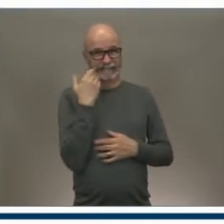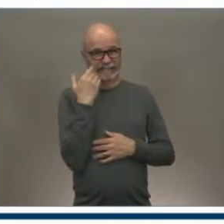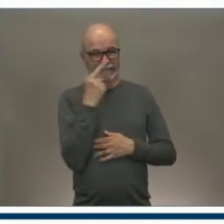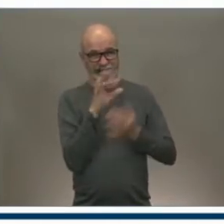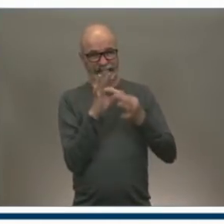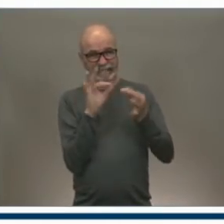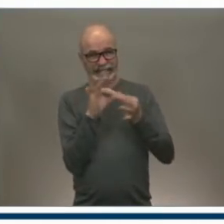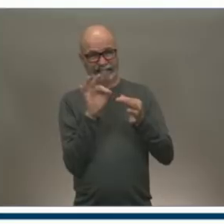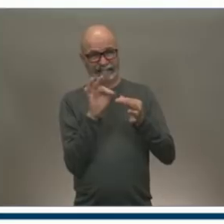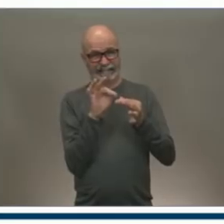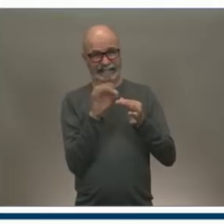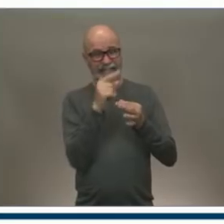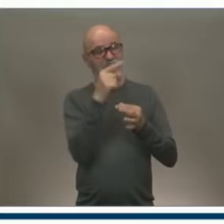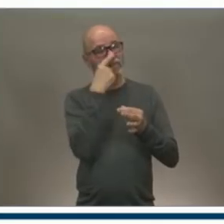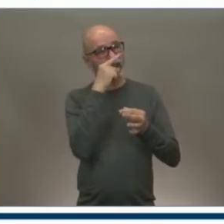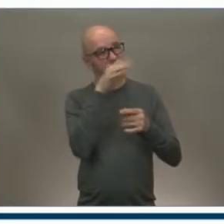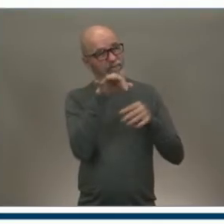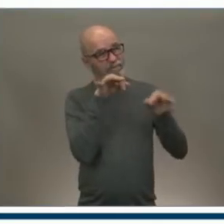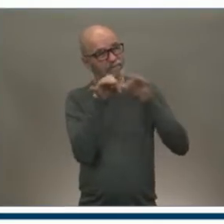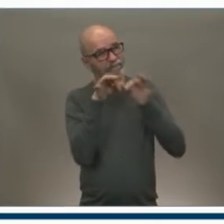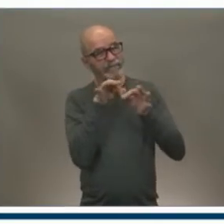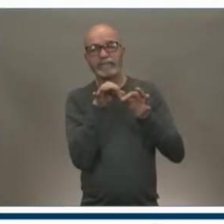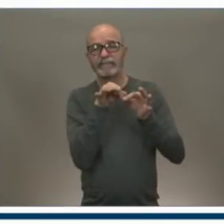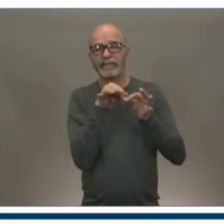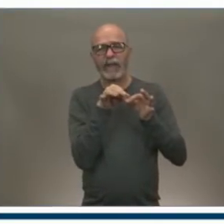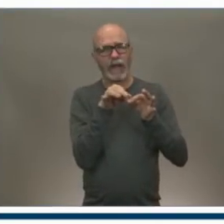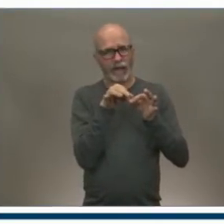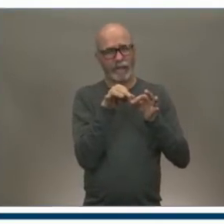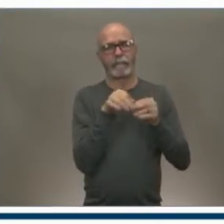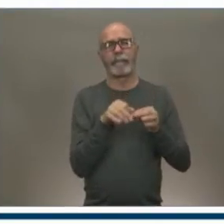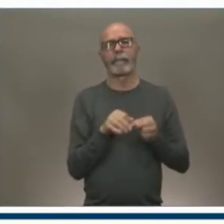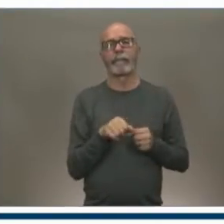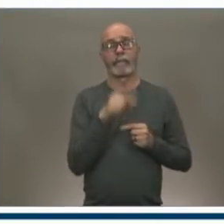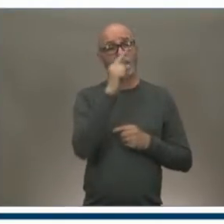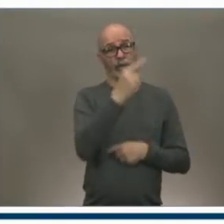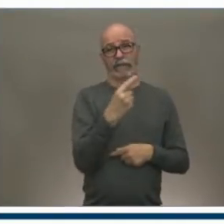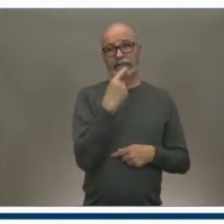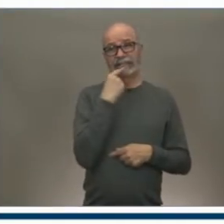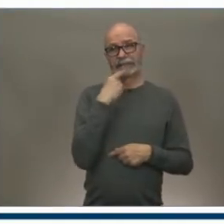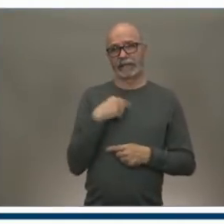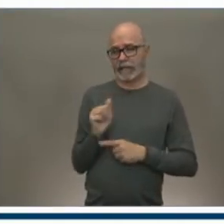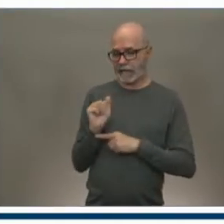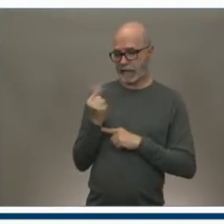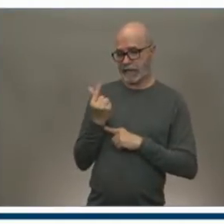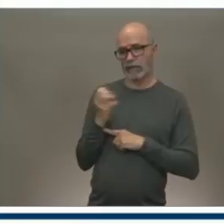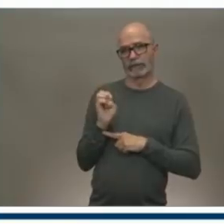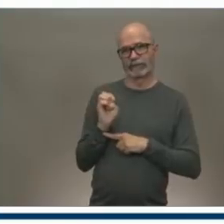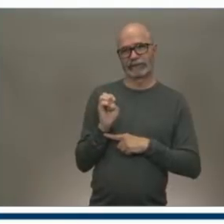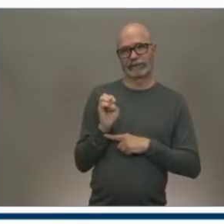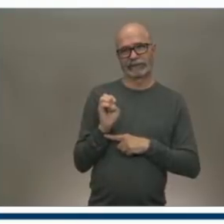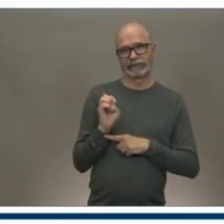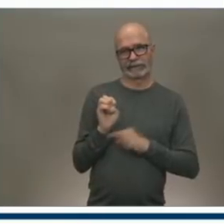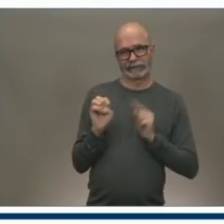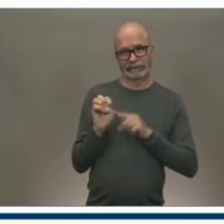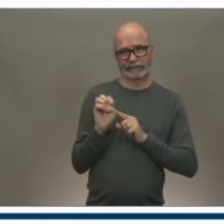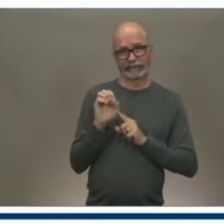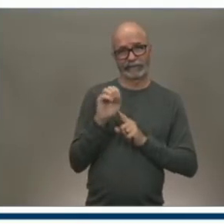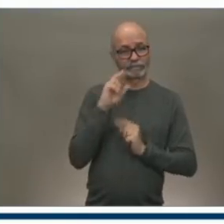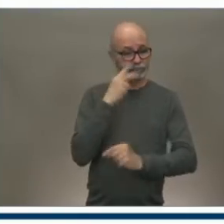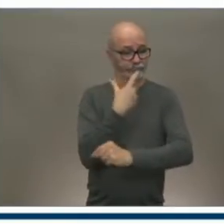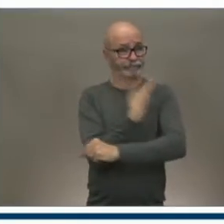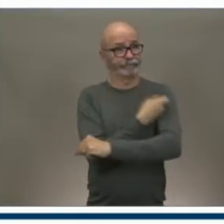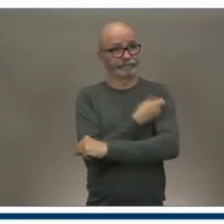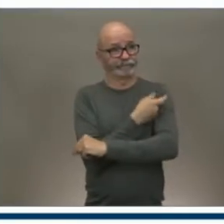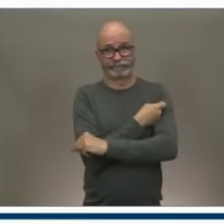deeper. You have said repeatedly, and again today, that the age-based kind of queue system for vaccination is the best way to